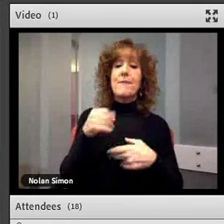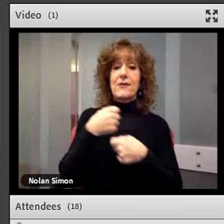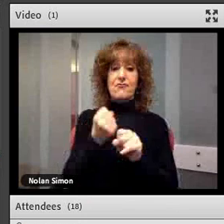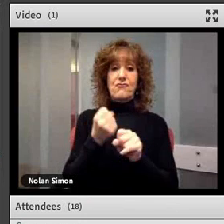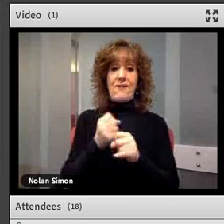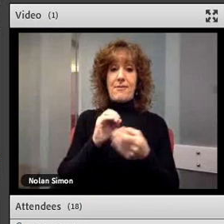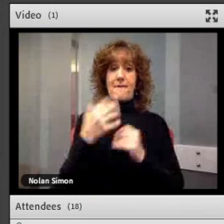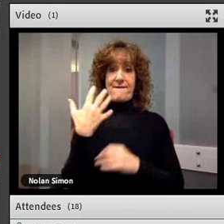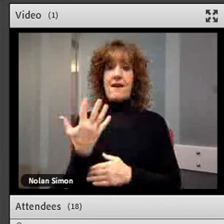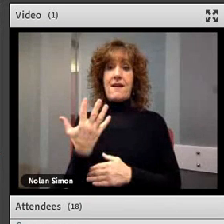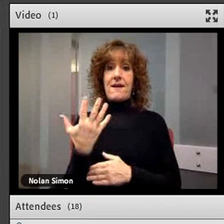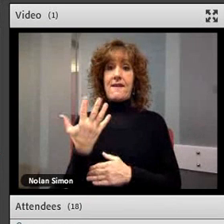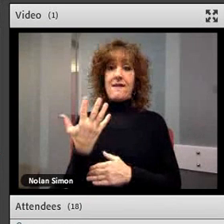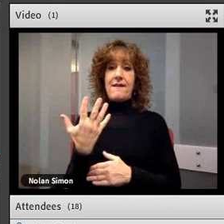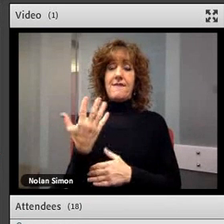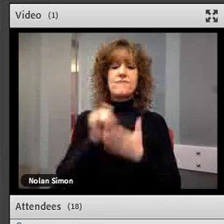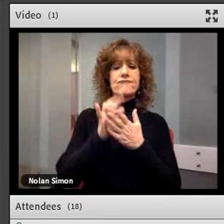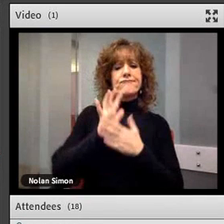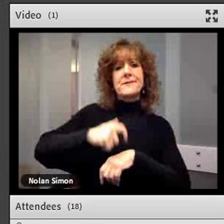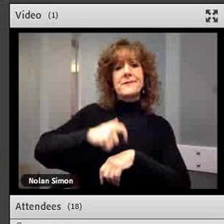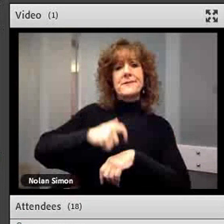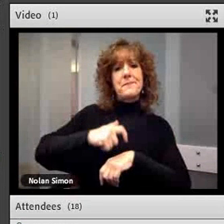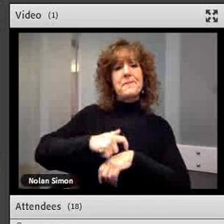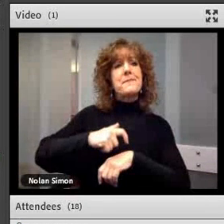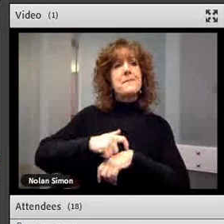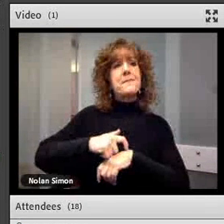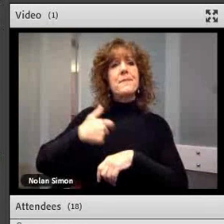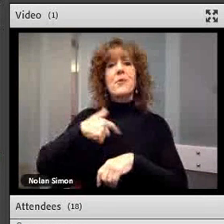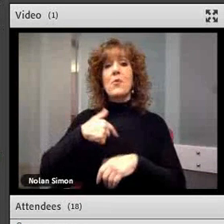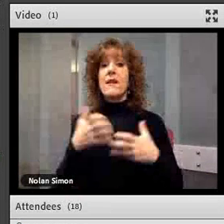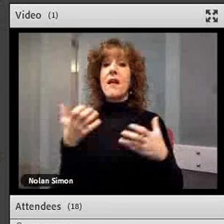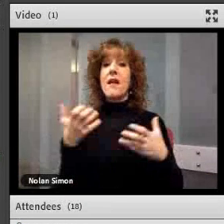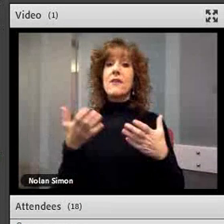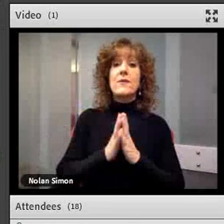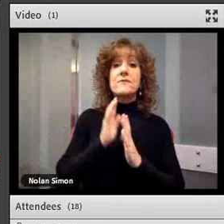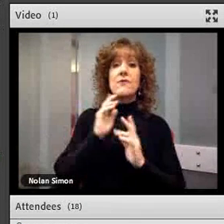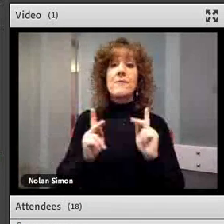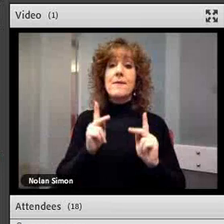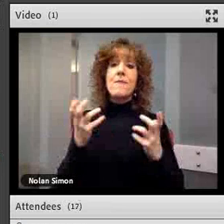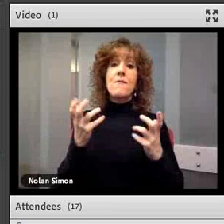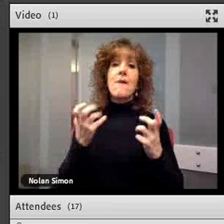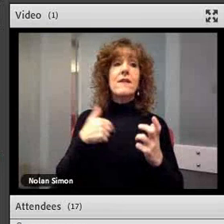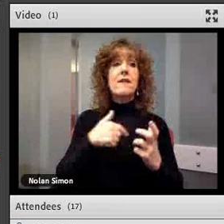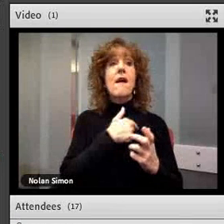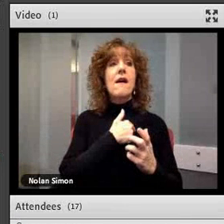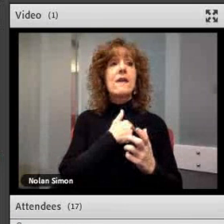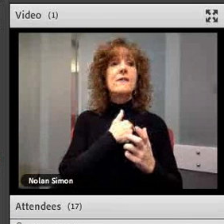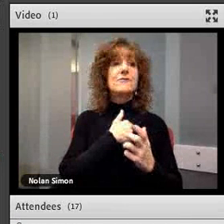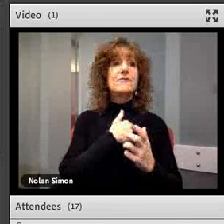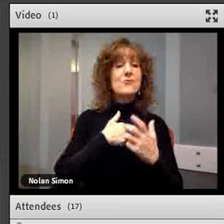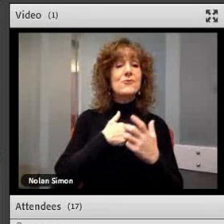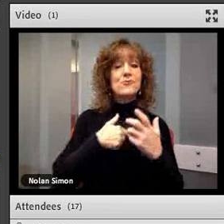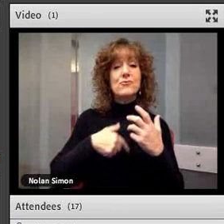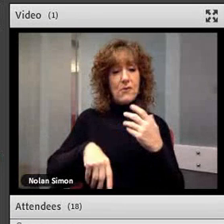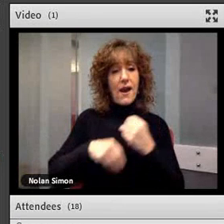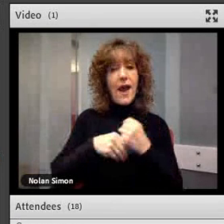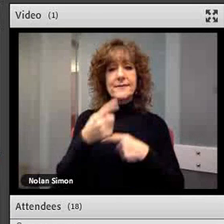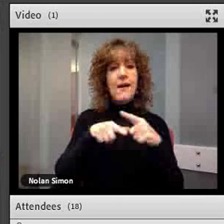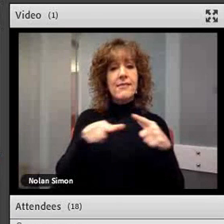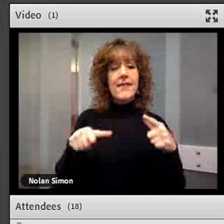5. Around that point, we had a lot of requests for people wanting us to put sign